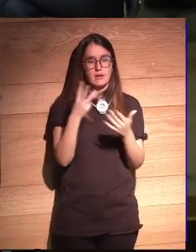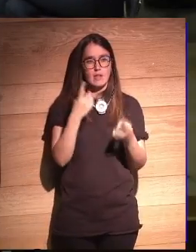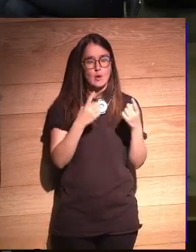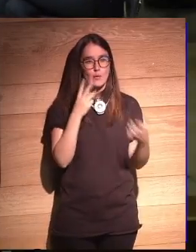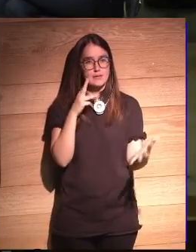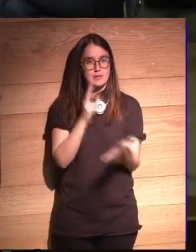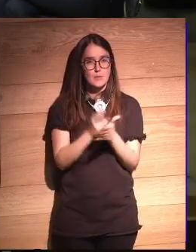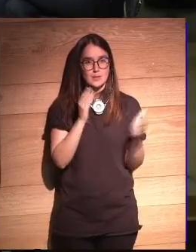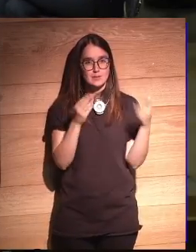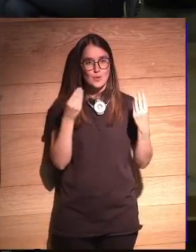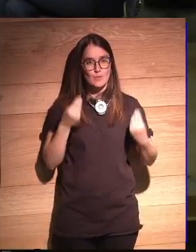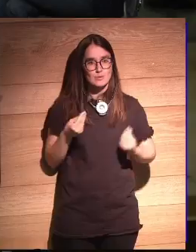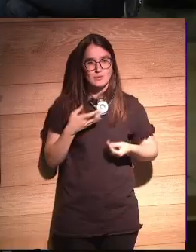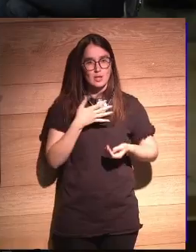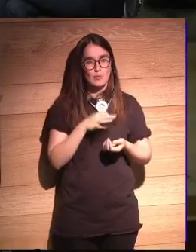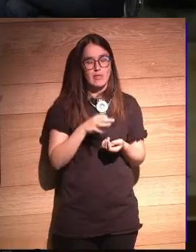law, the